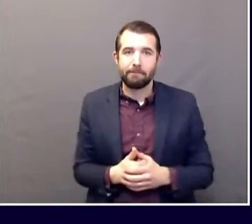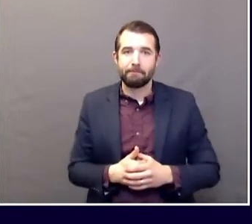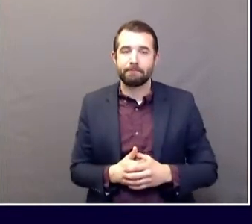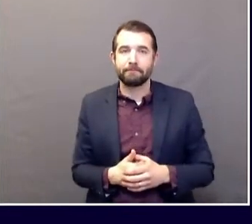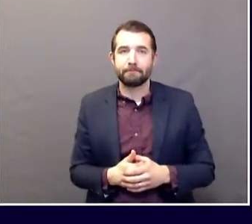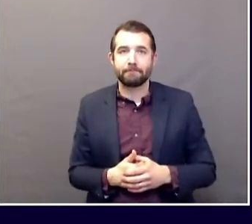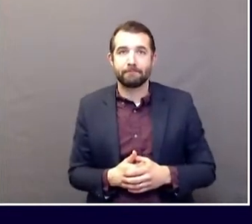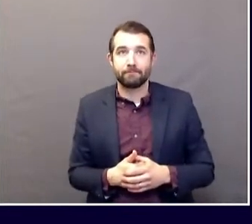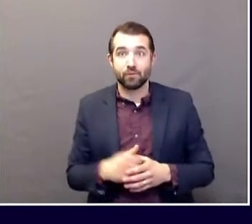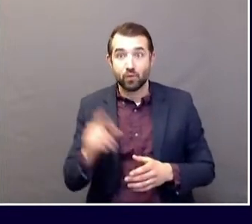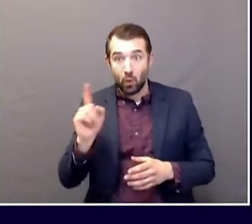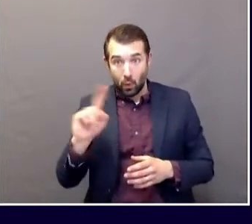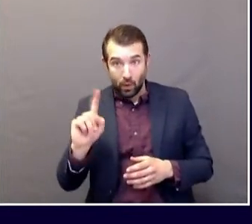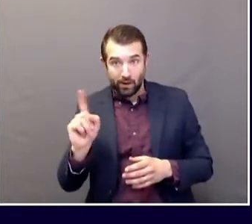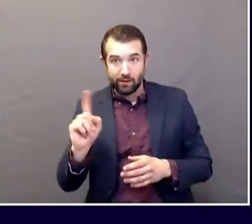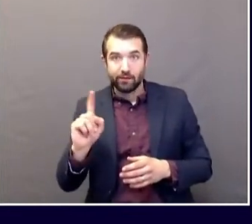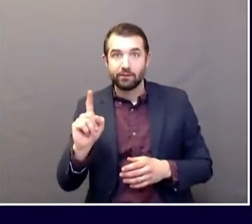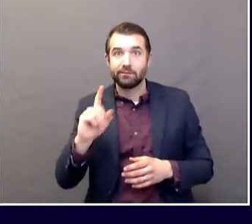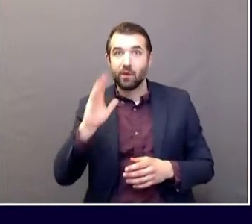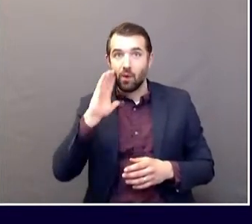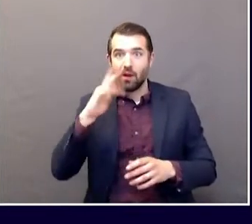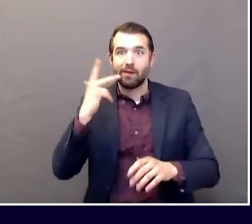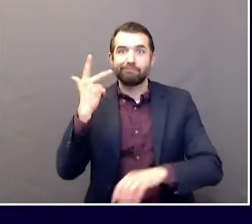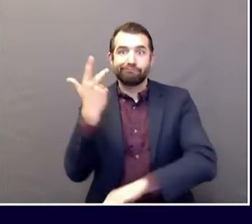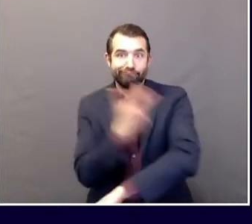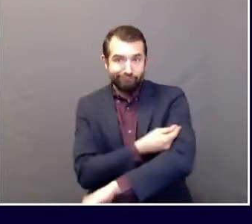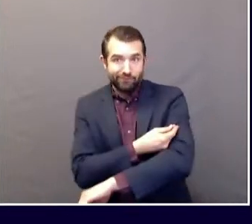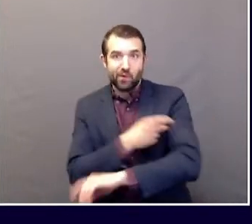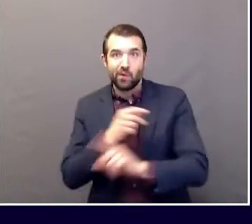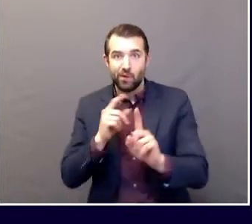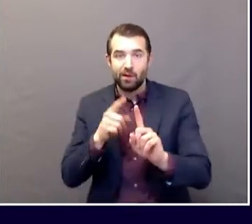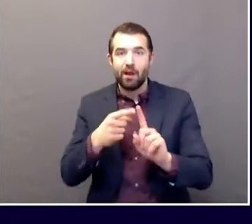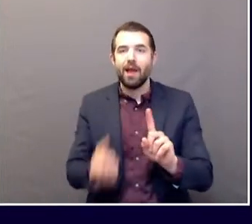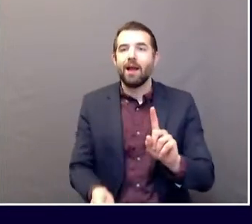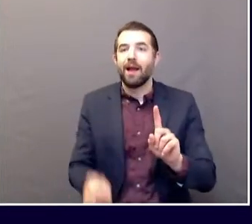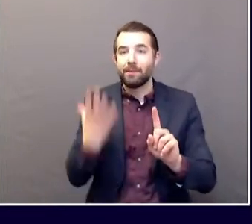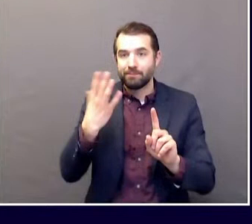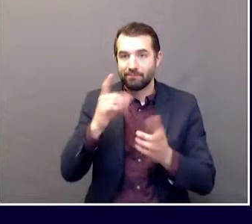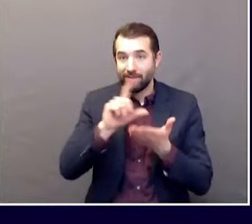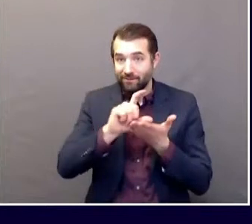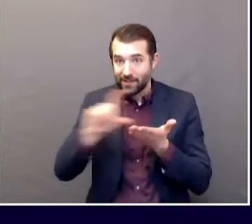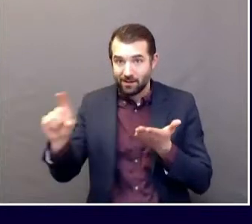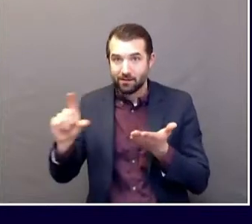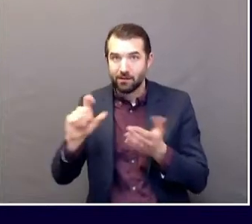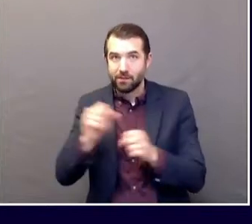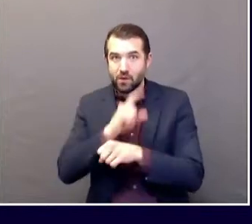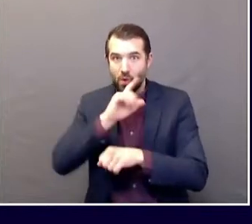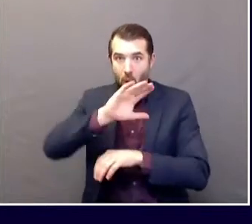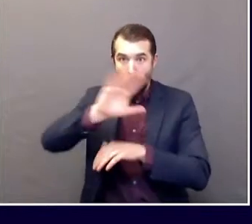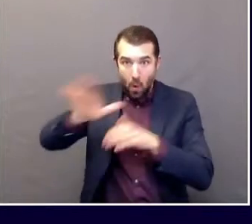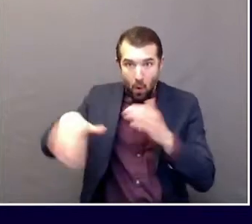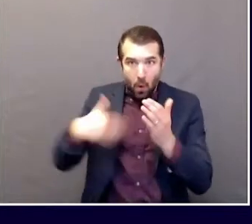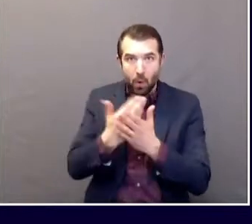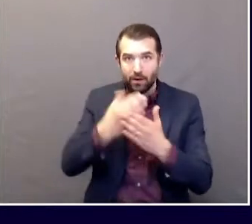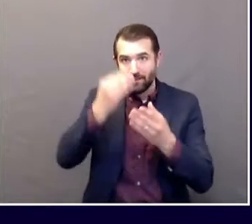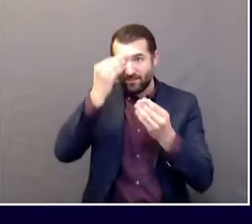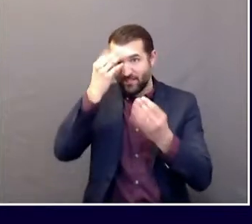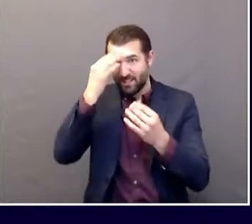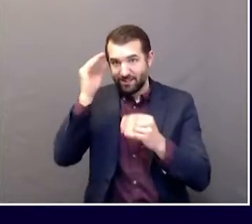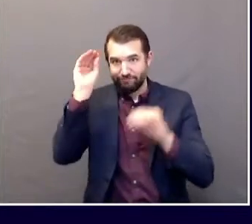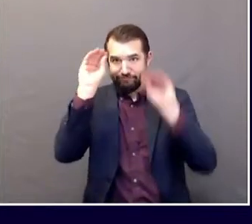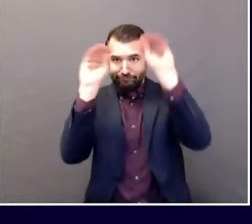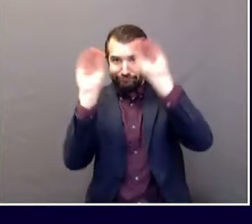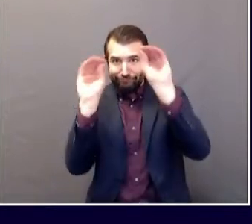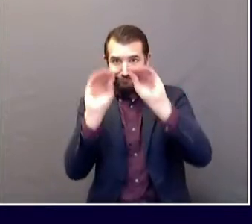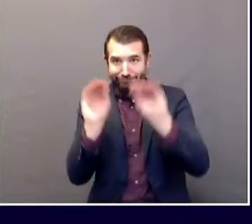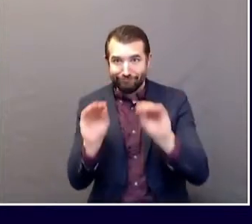as well as the supply of vaccine. We're trying to make all of those pieces come together. Don't have a timeline for you yet, Brian, other